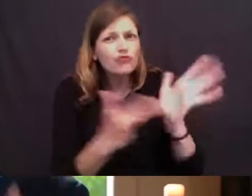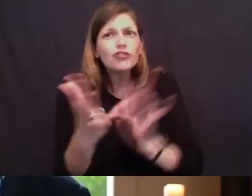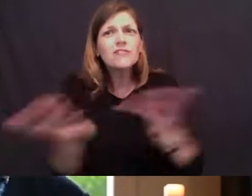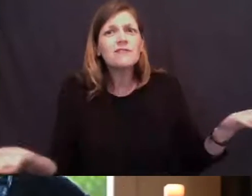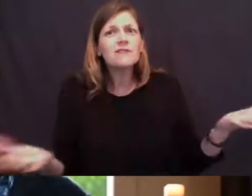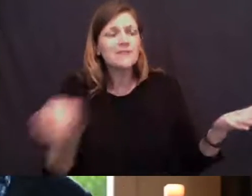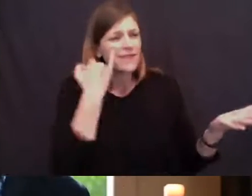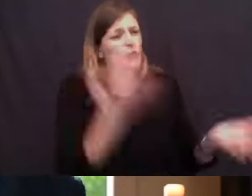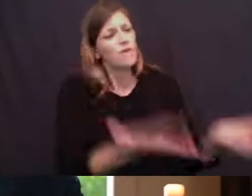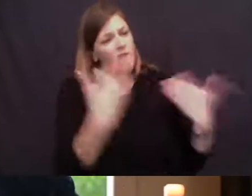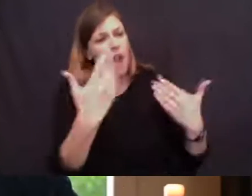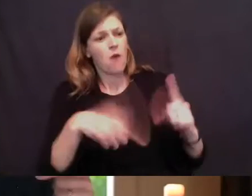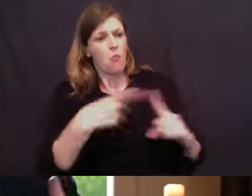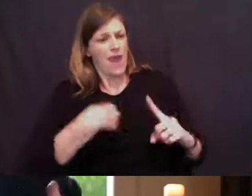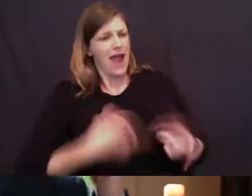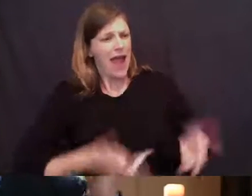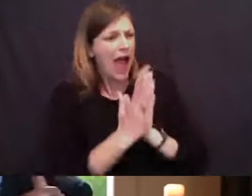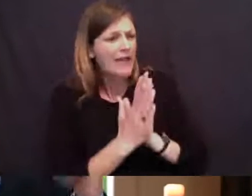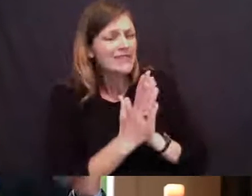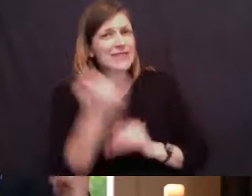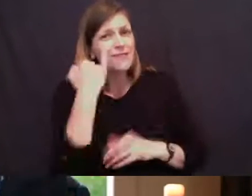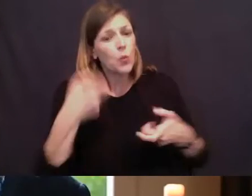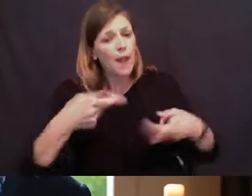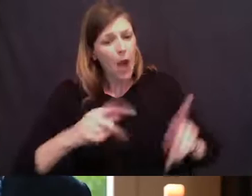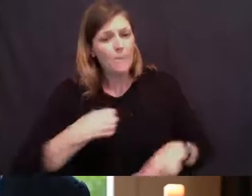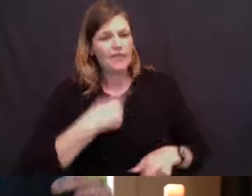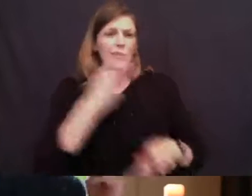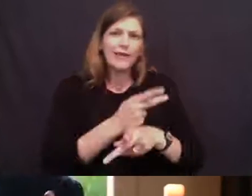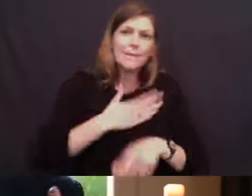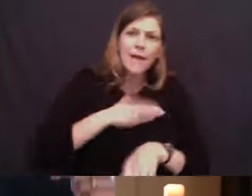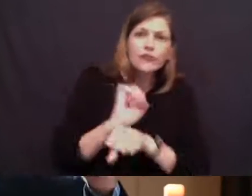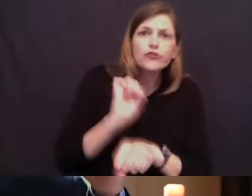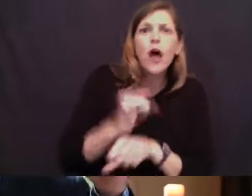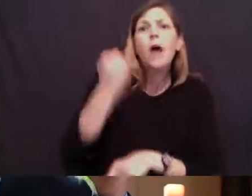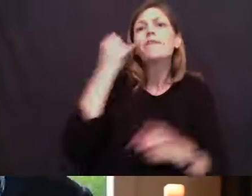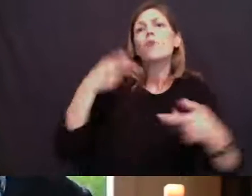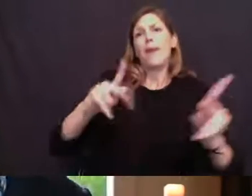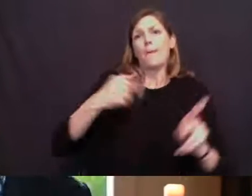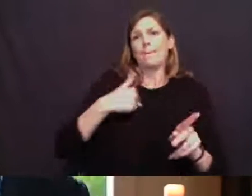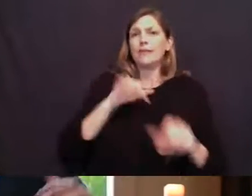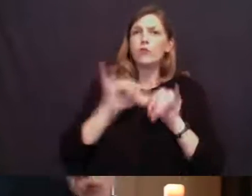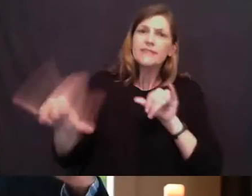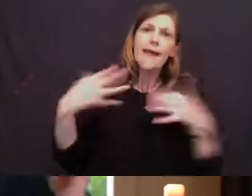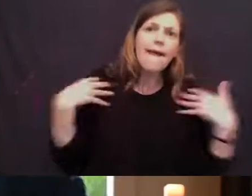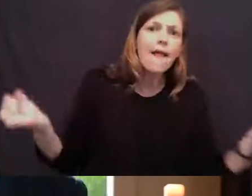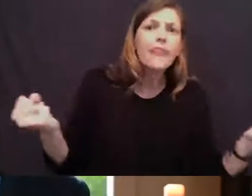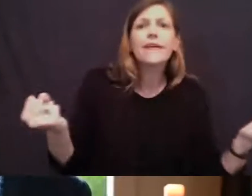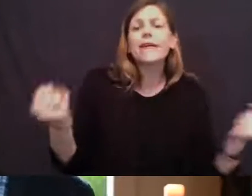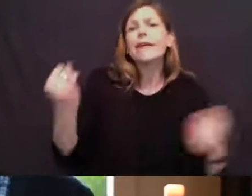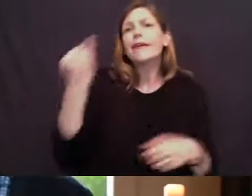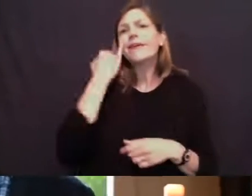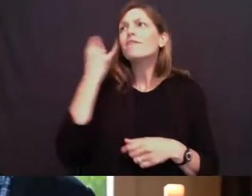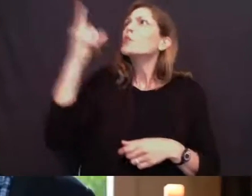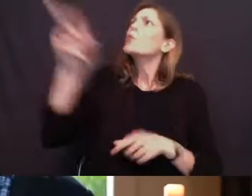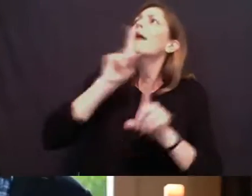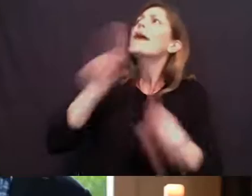would have come when I've asked. If you would have allowed me to keep my job. If you allowed me to stay healthy. If only, Jesus, you would have